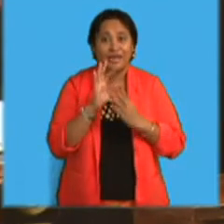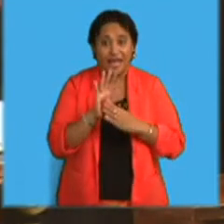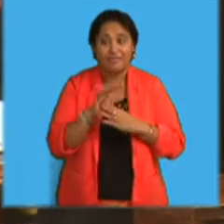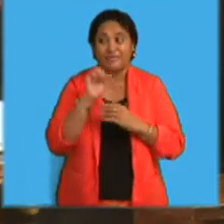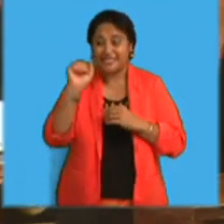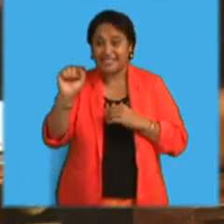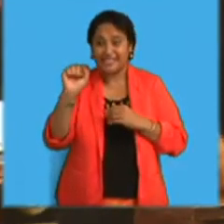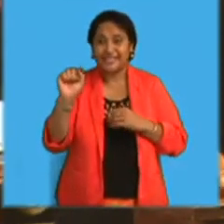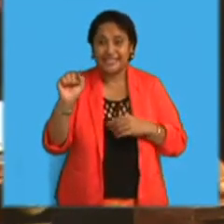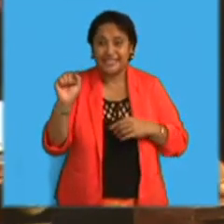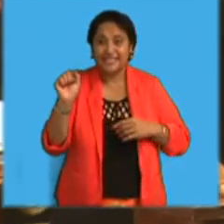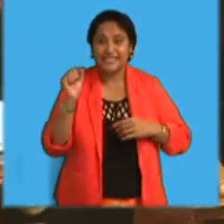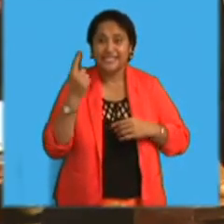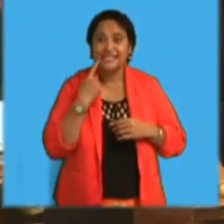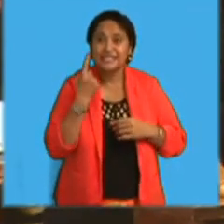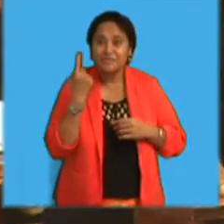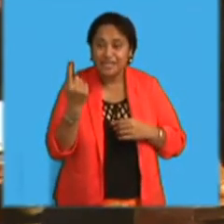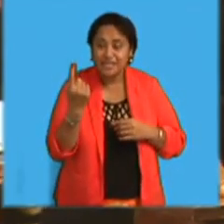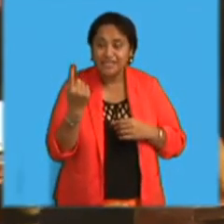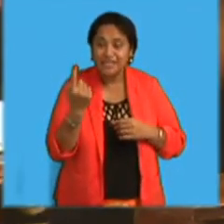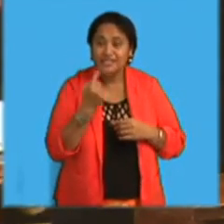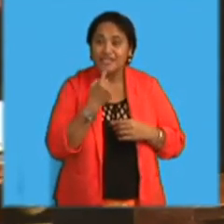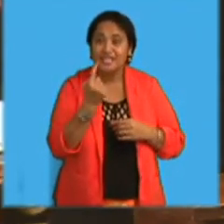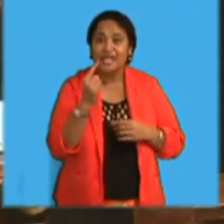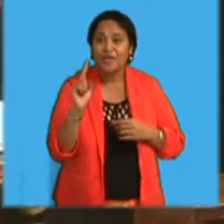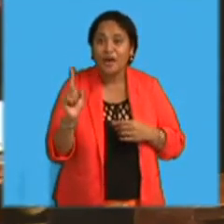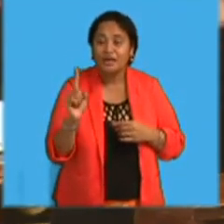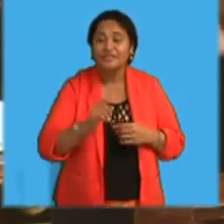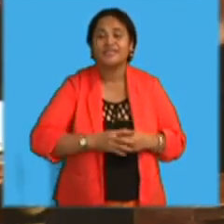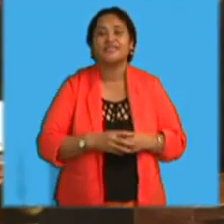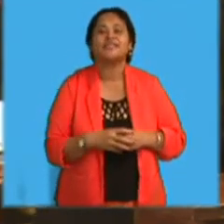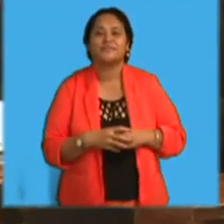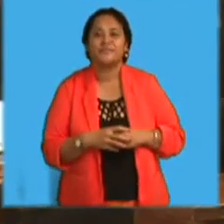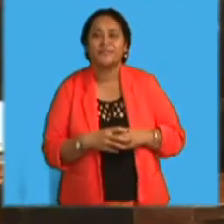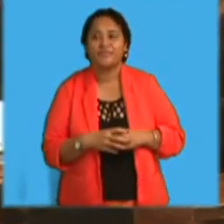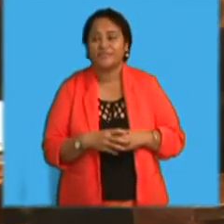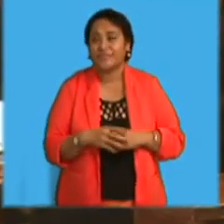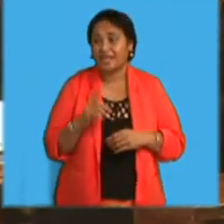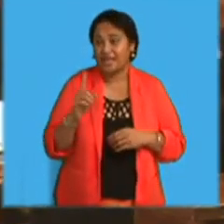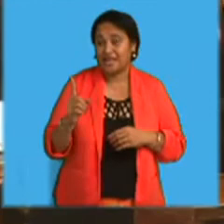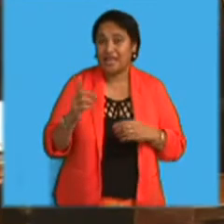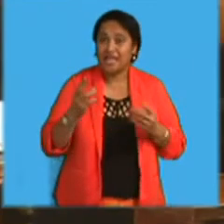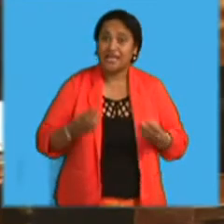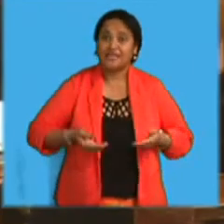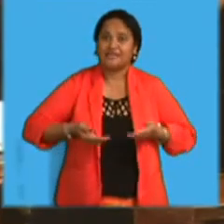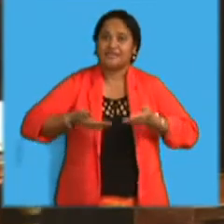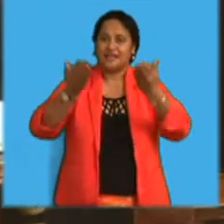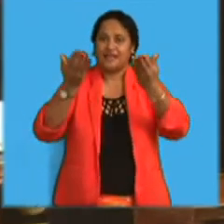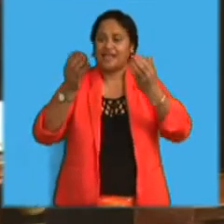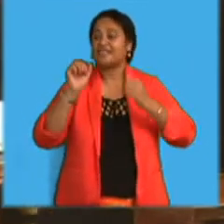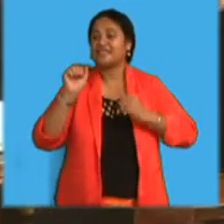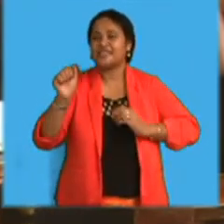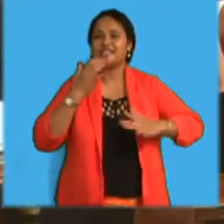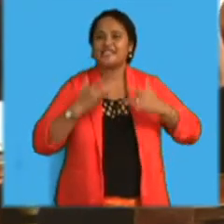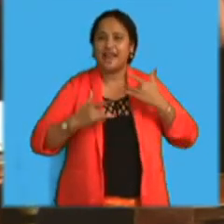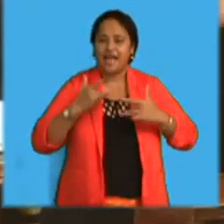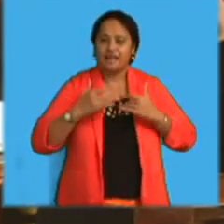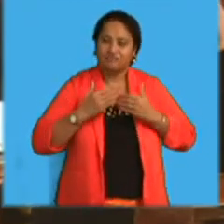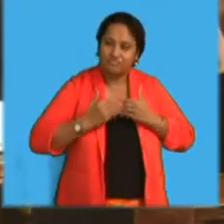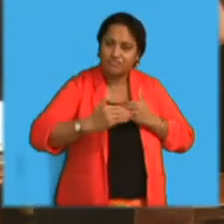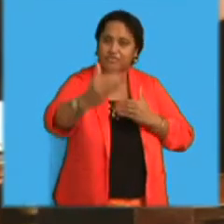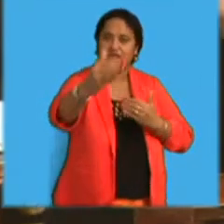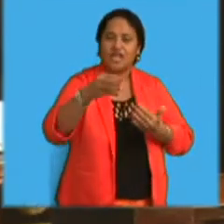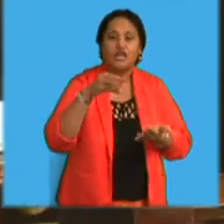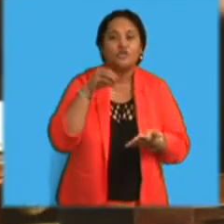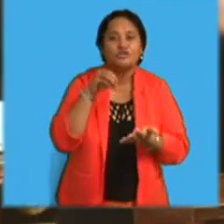the Honourable Prime Minister, Madam Speaker, in his speech, said that he dedicated his life to serve and will continue to